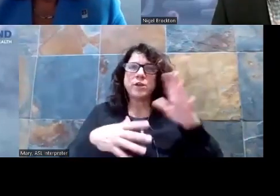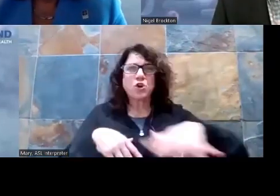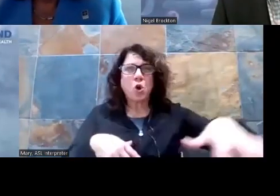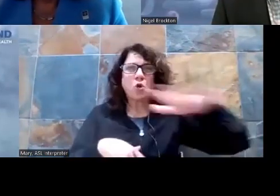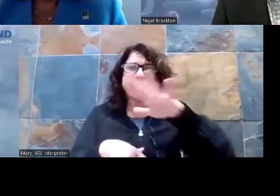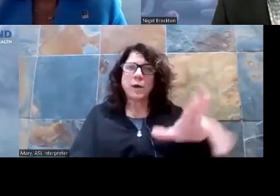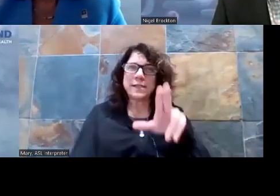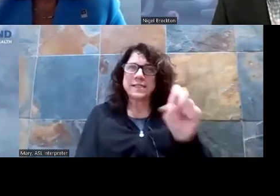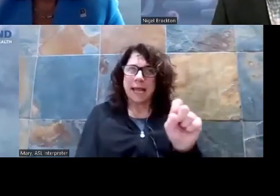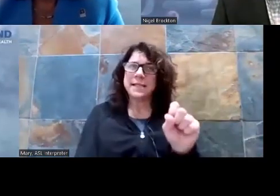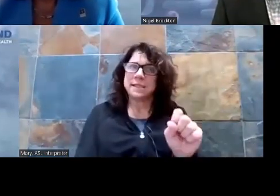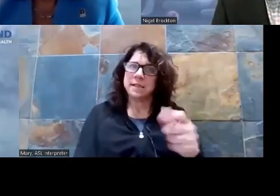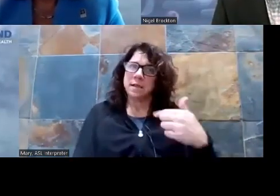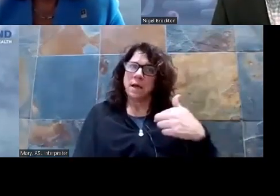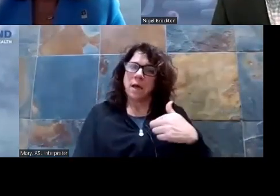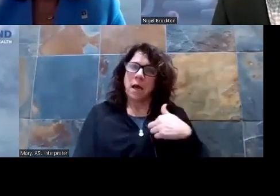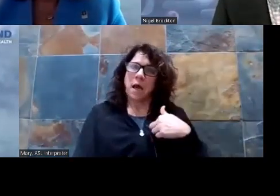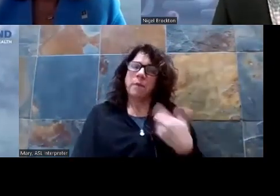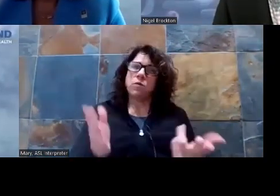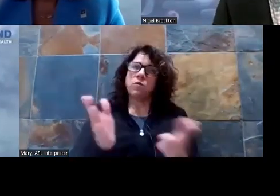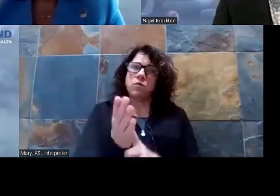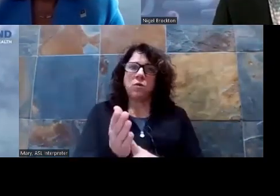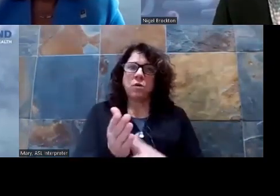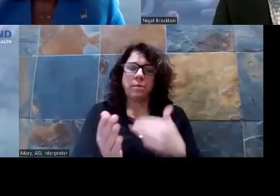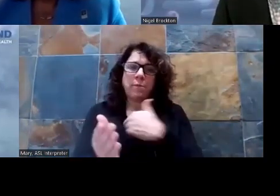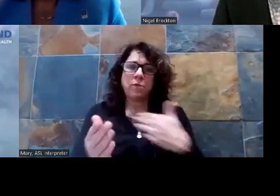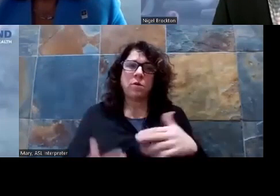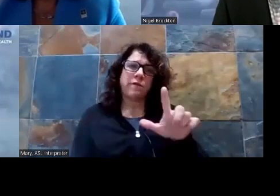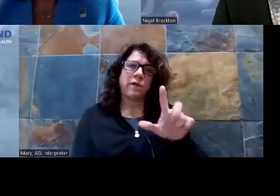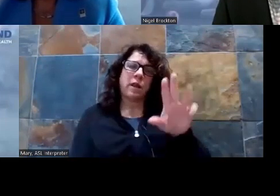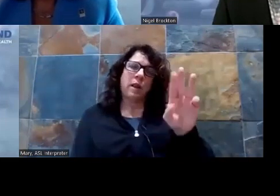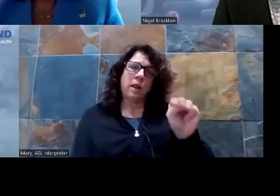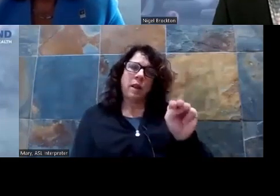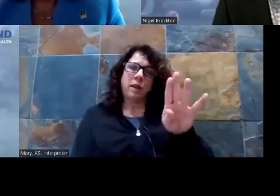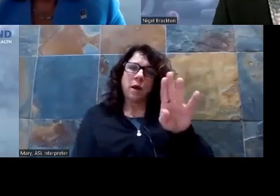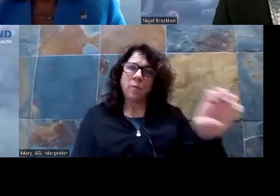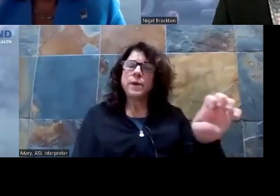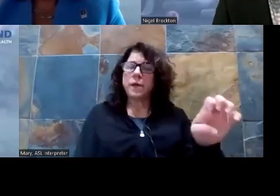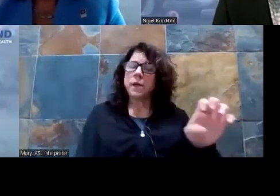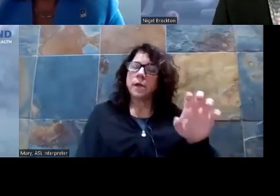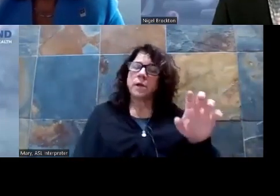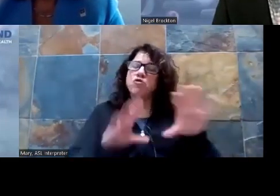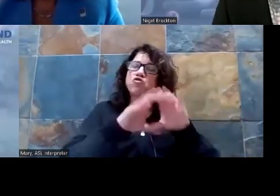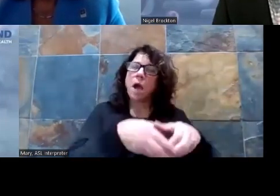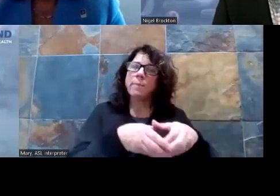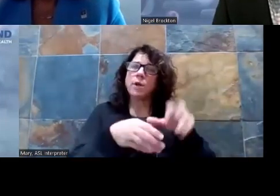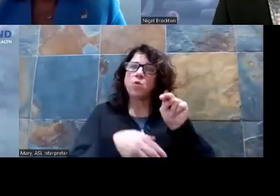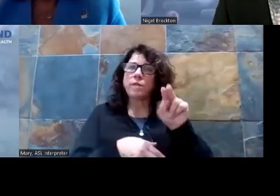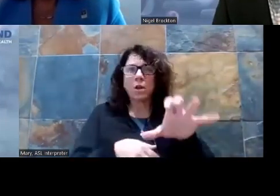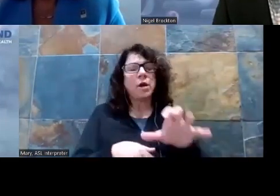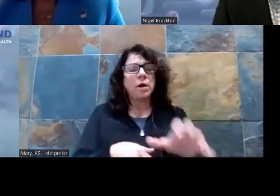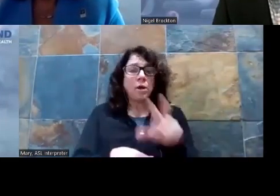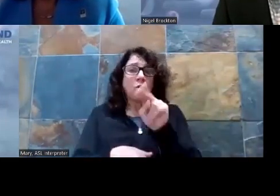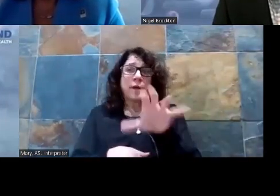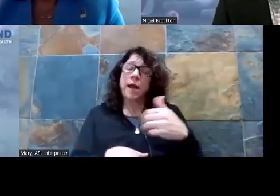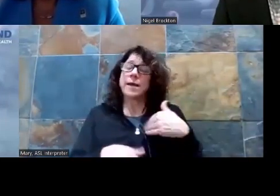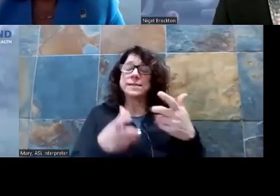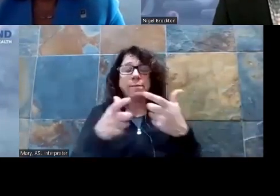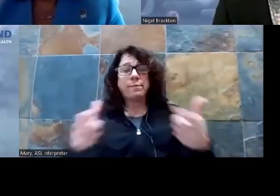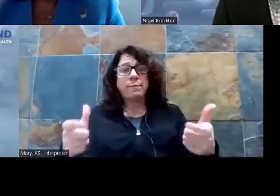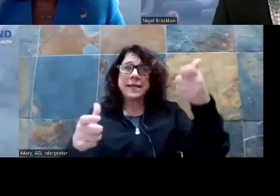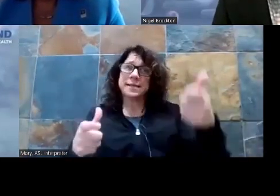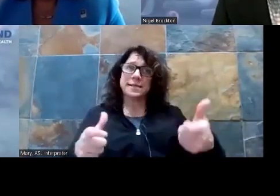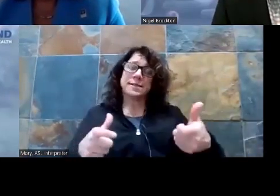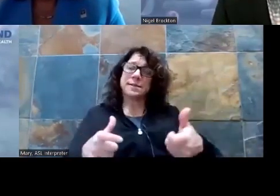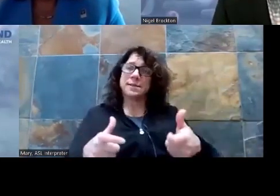U.S. I am an enrolled member of the Lumbee Tribe here in North Carolina. North Carolina has the largest American Indian population in the